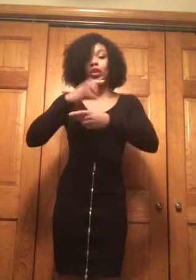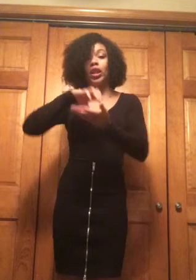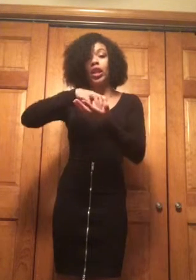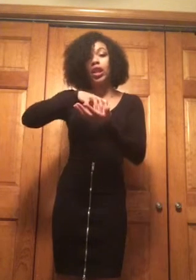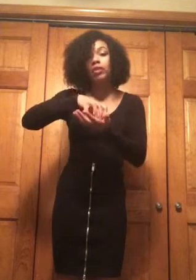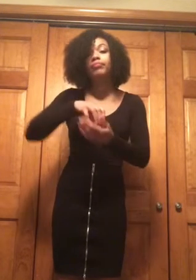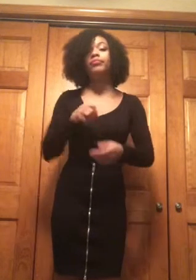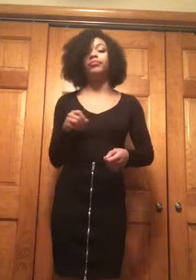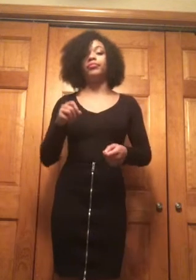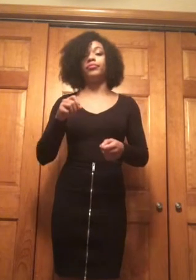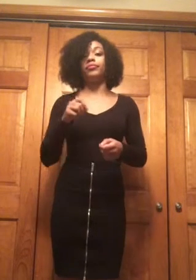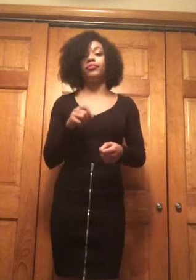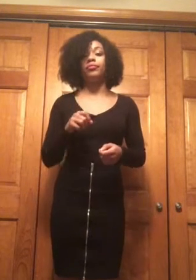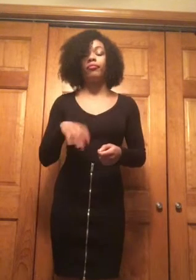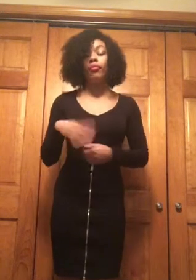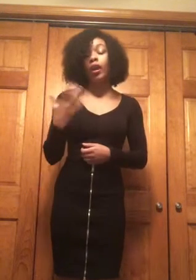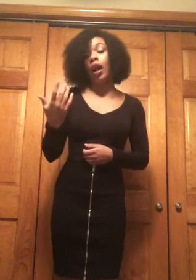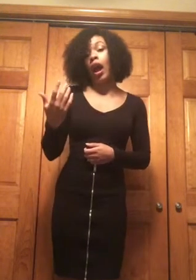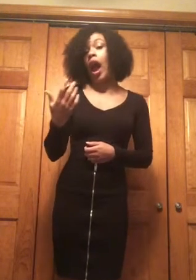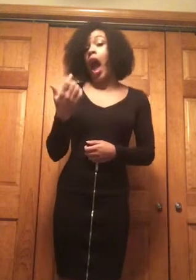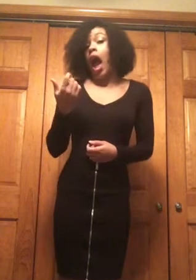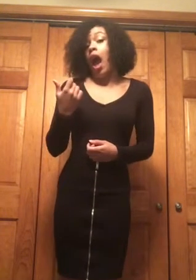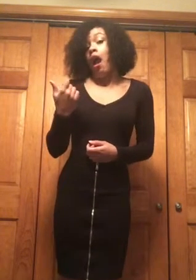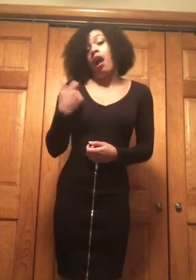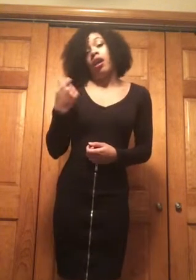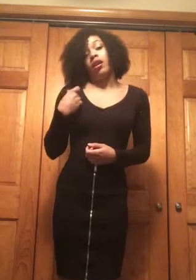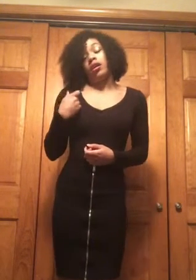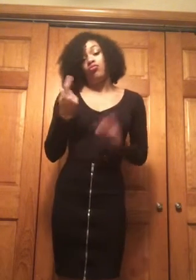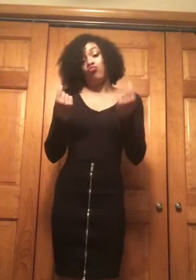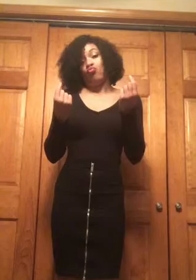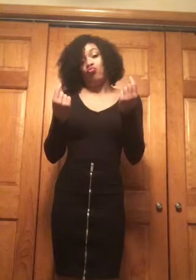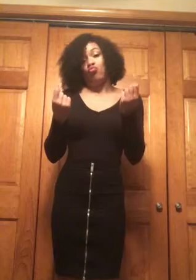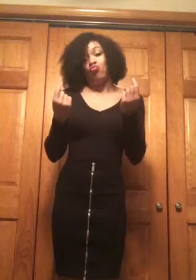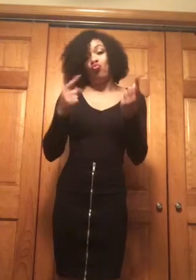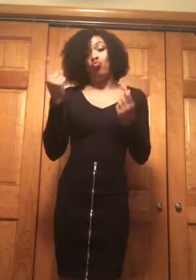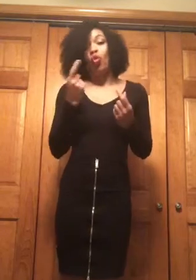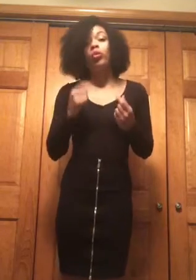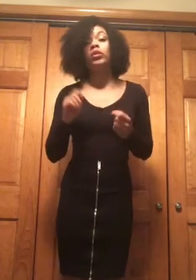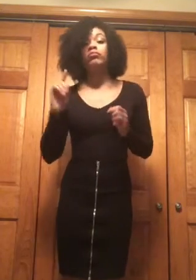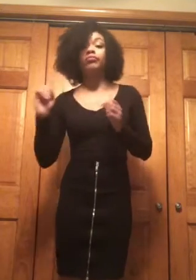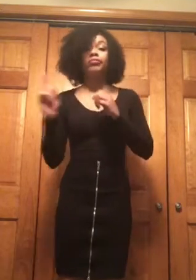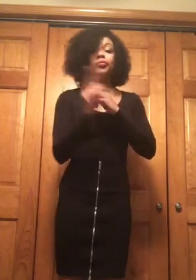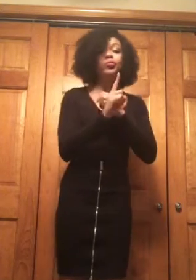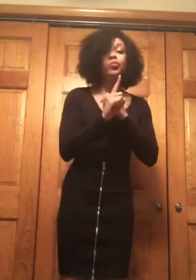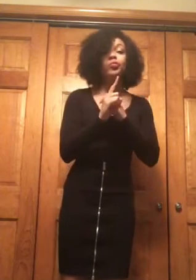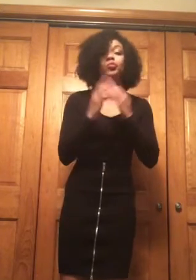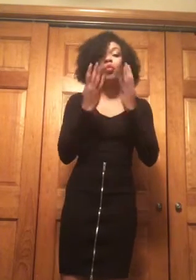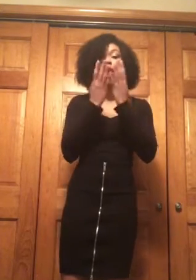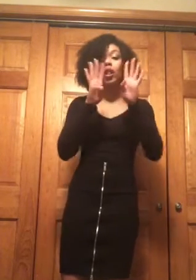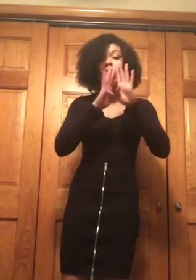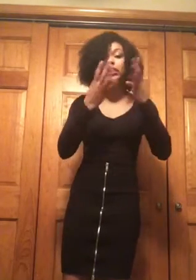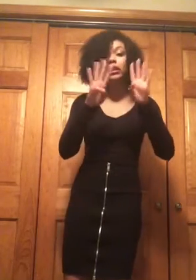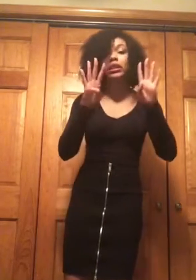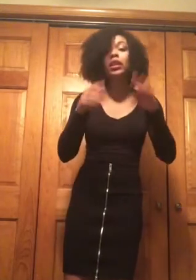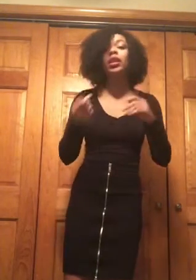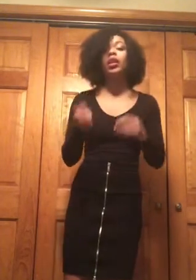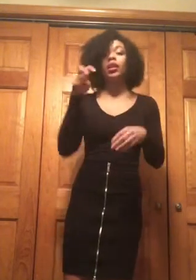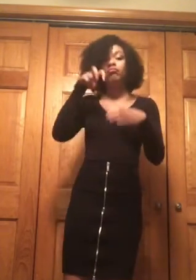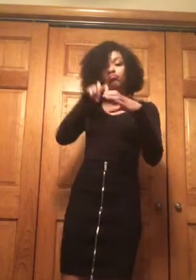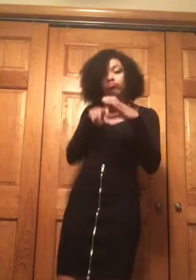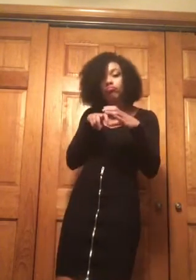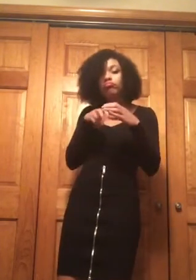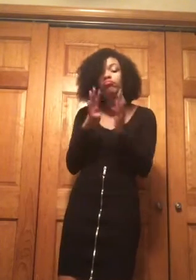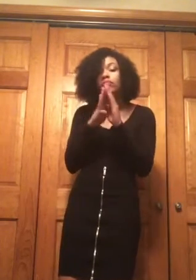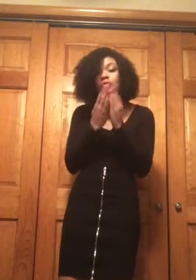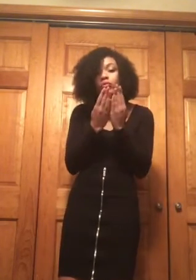So I do like I usually do, which is go into my bedroom, go in the closet, and read. So there I am in my closet. I got